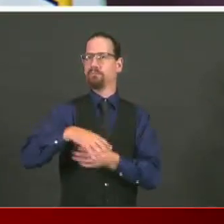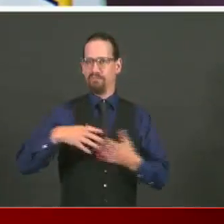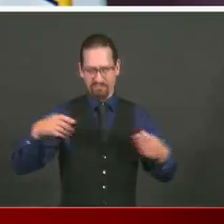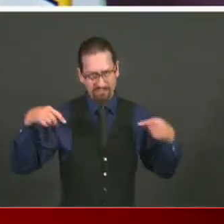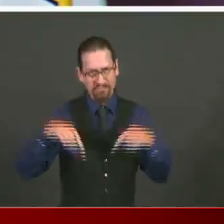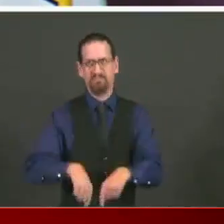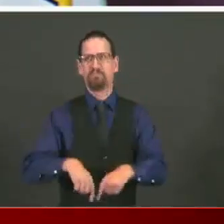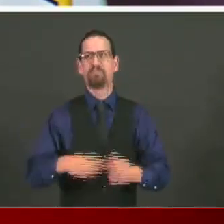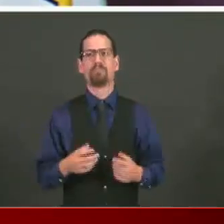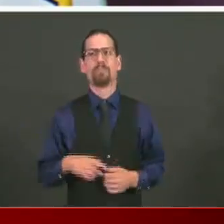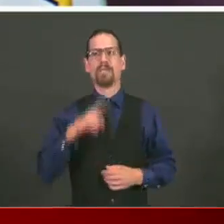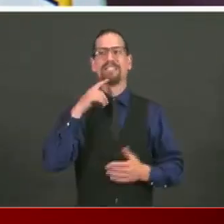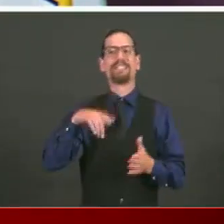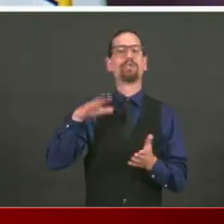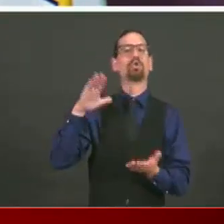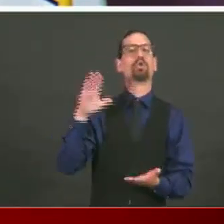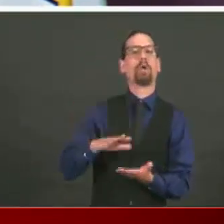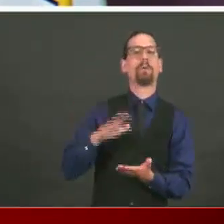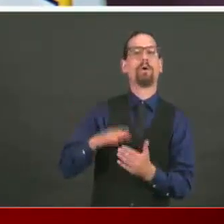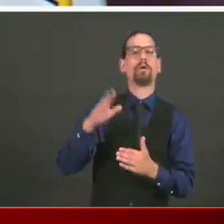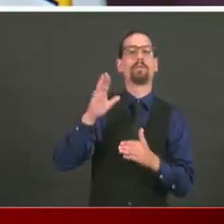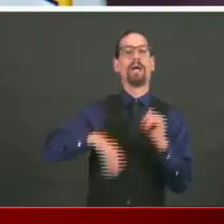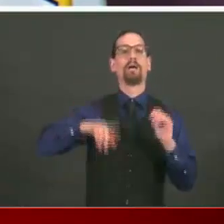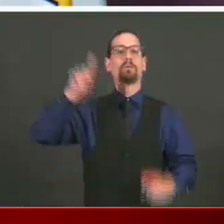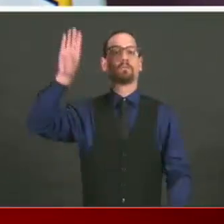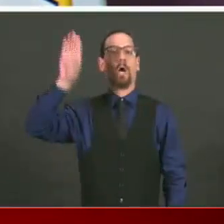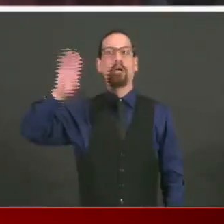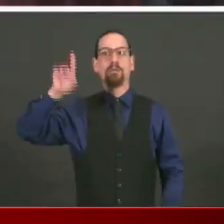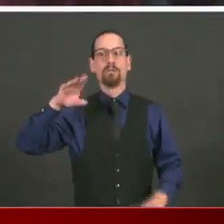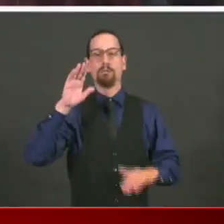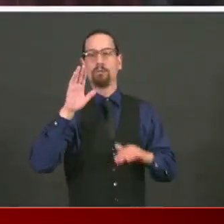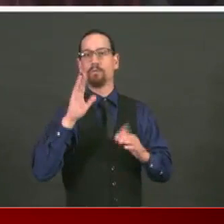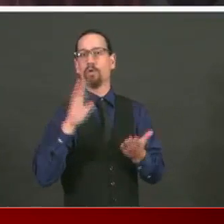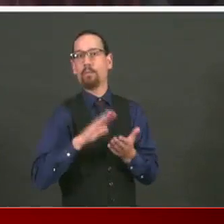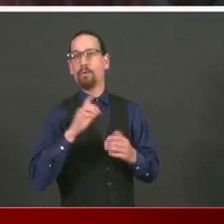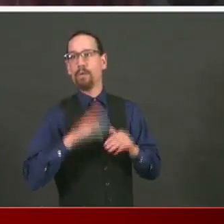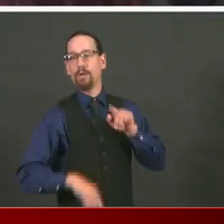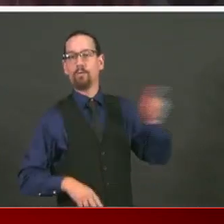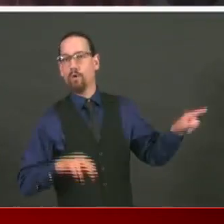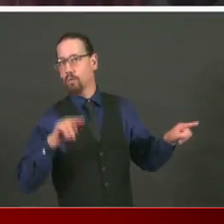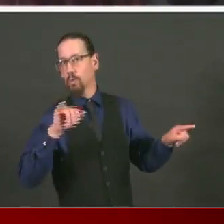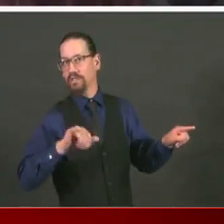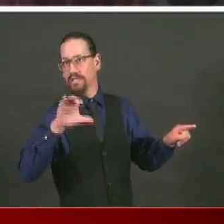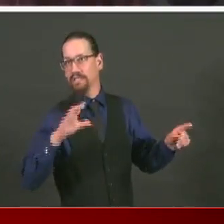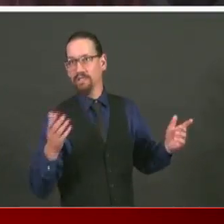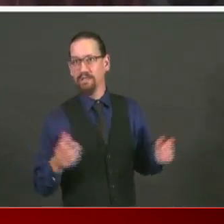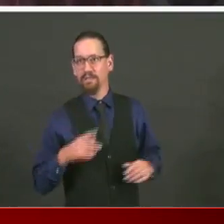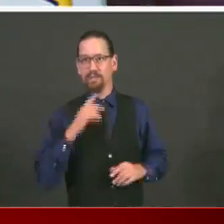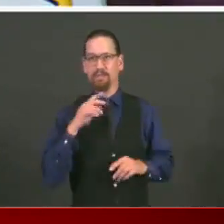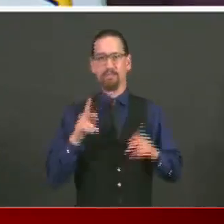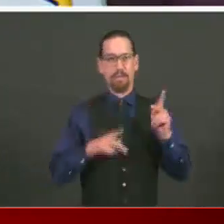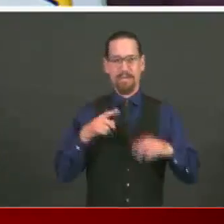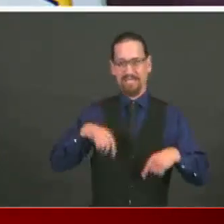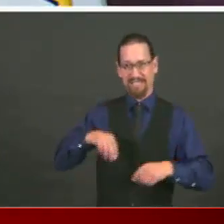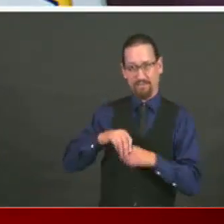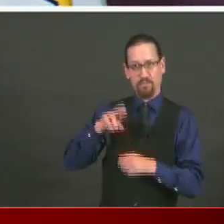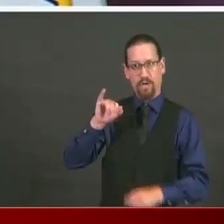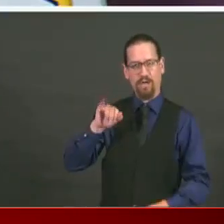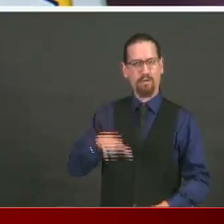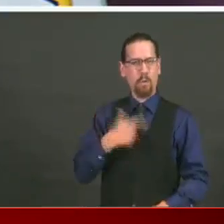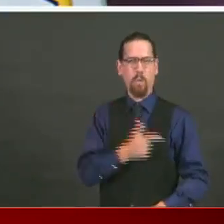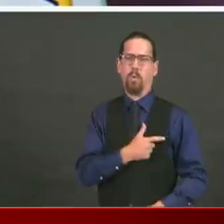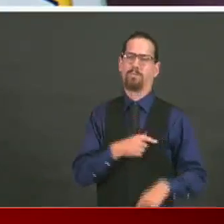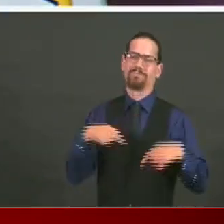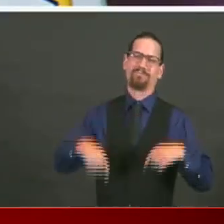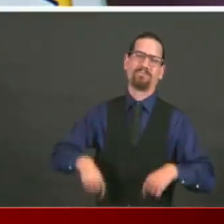York anytime, because it'll be less expensive, more loyal, and better trained. So offshore wind. There's one state in America